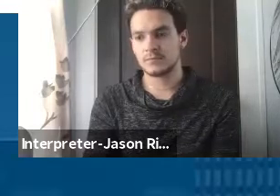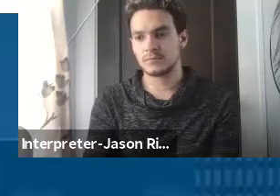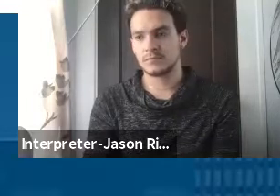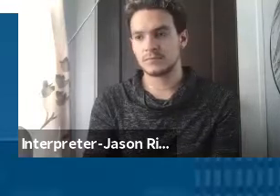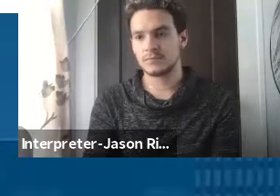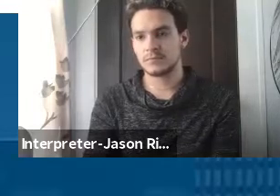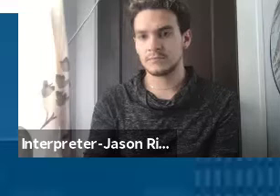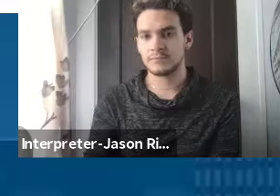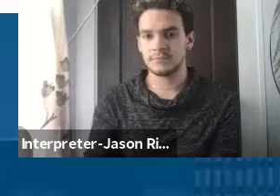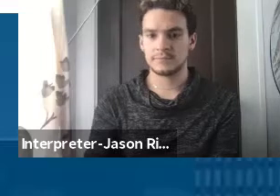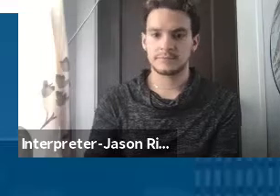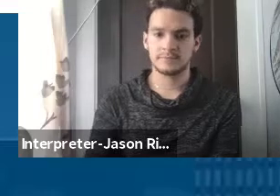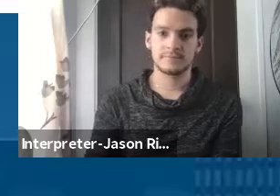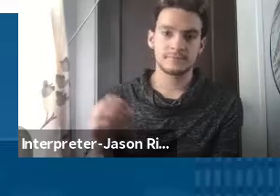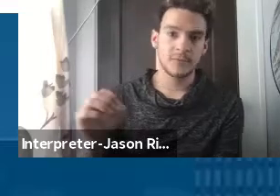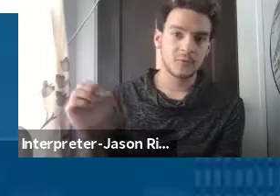Okay.